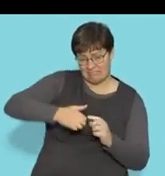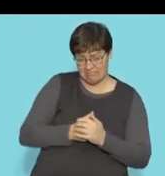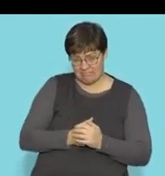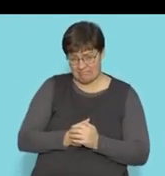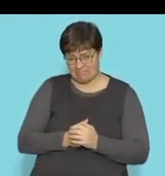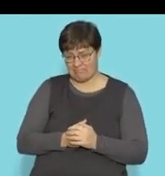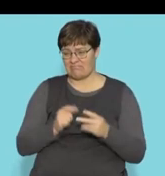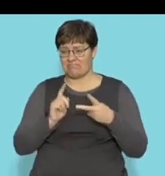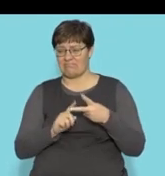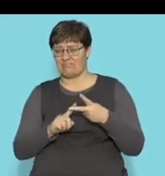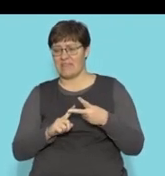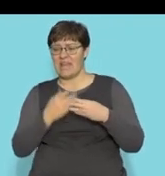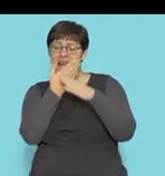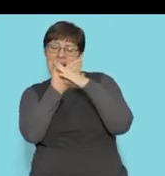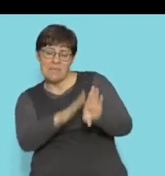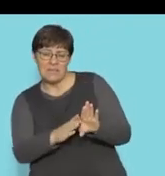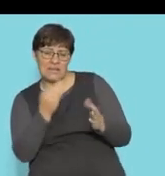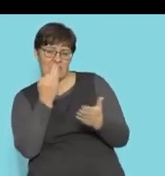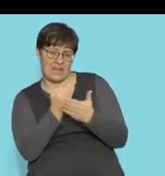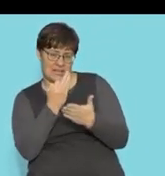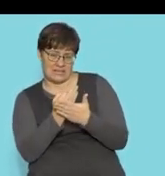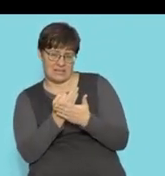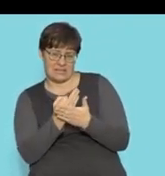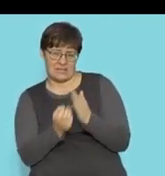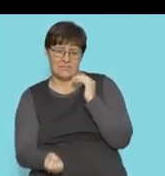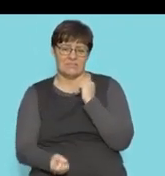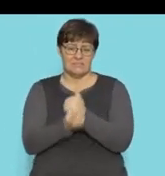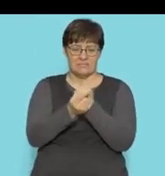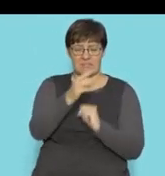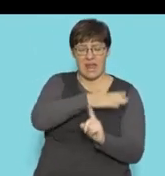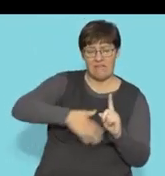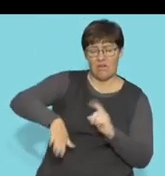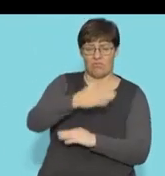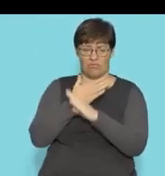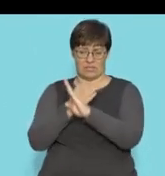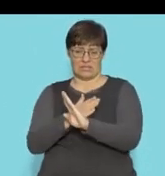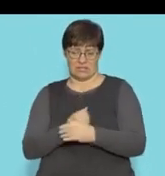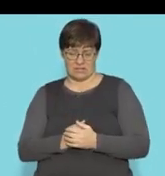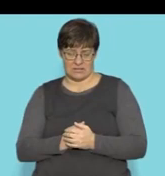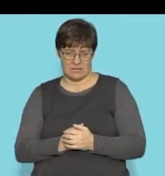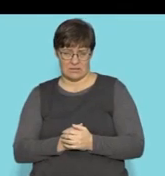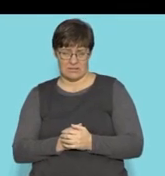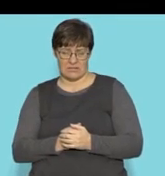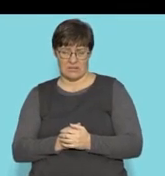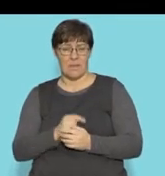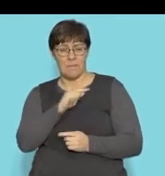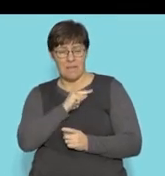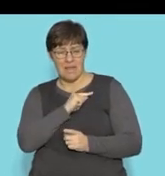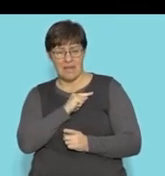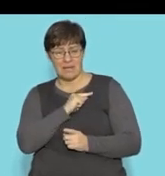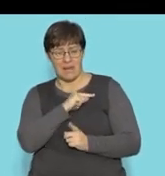talking about limiting factors causing environmental resistance, and the land could no